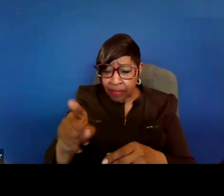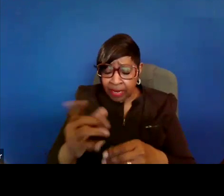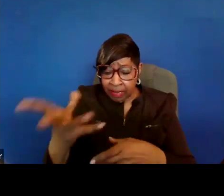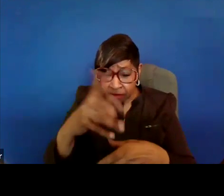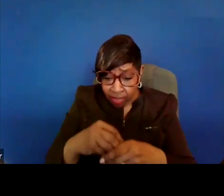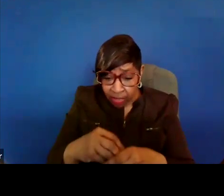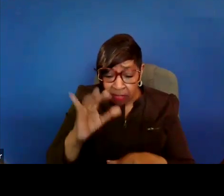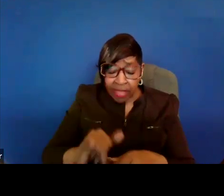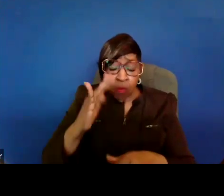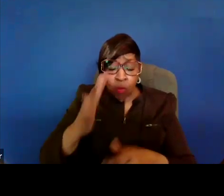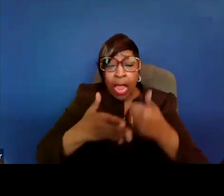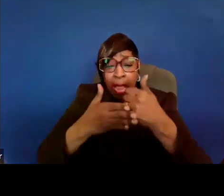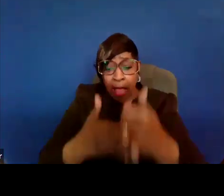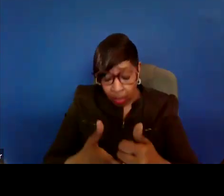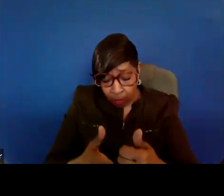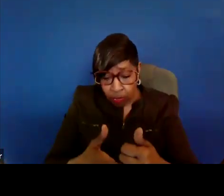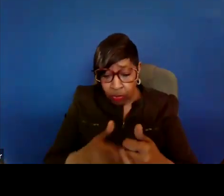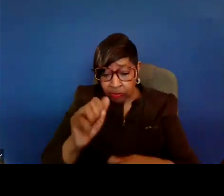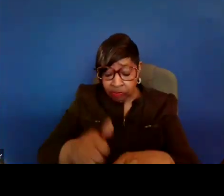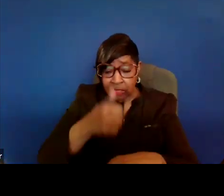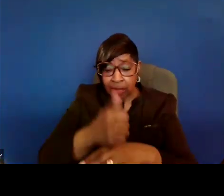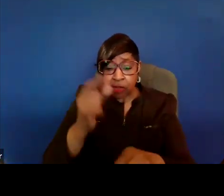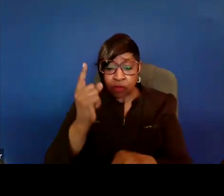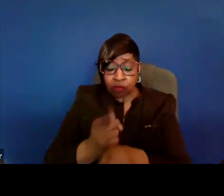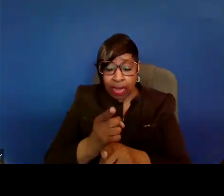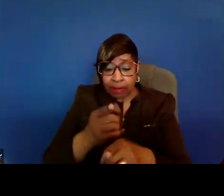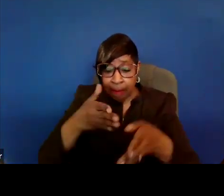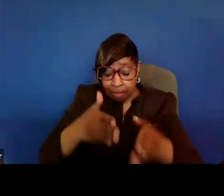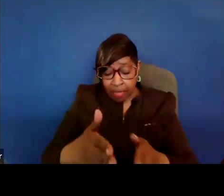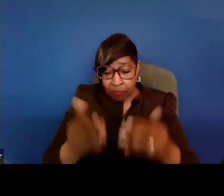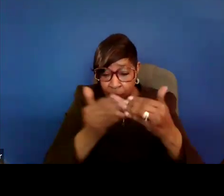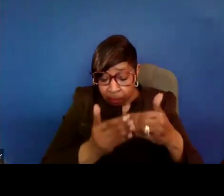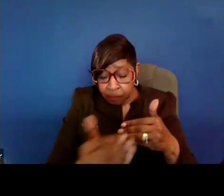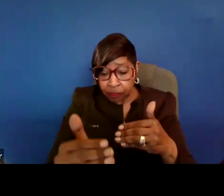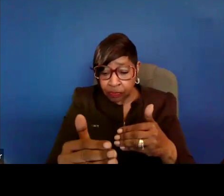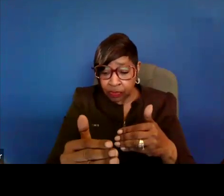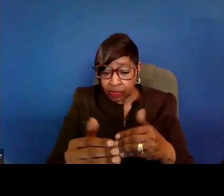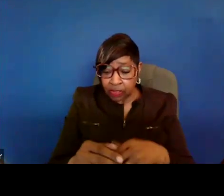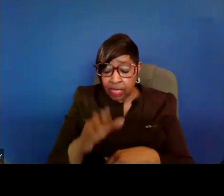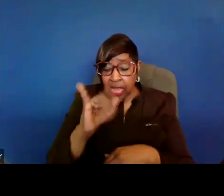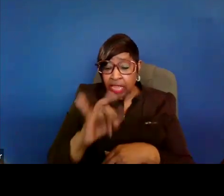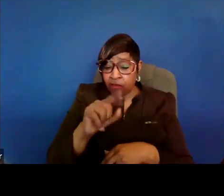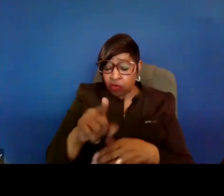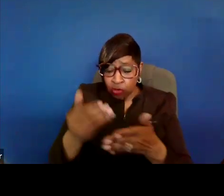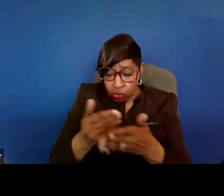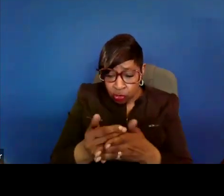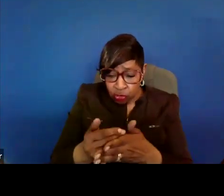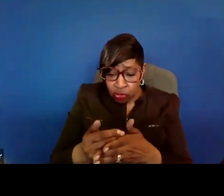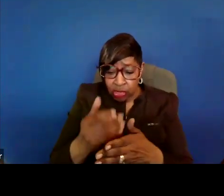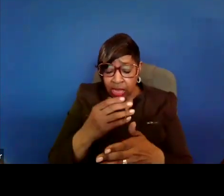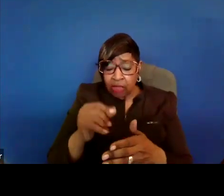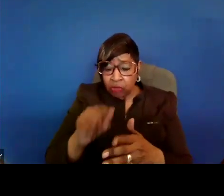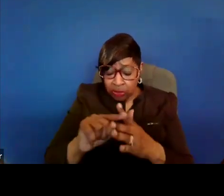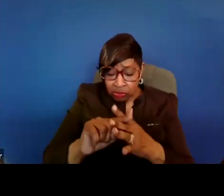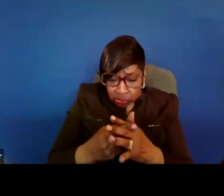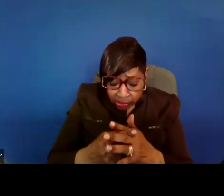you also construct the right messaging going forward. So looking at that right content. So if you're new and you're getting out there, just kind of